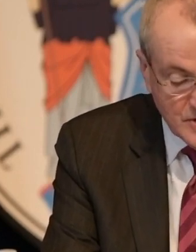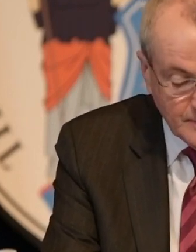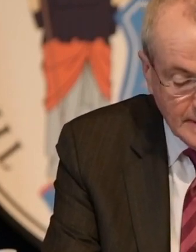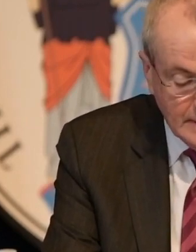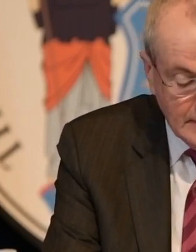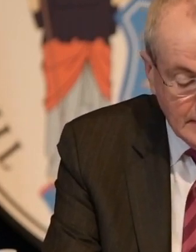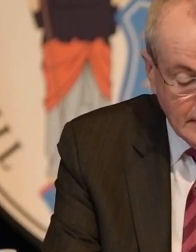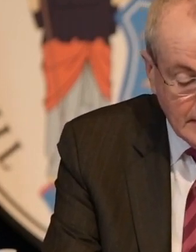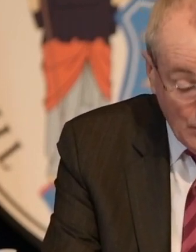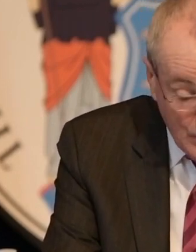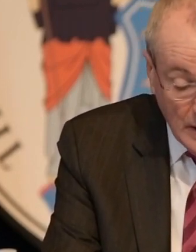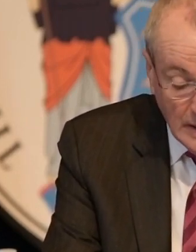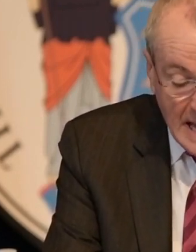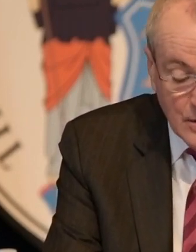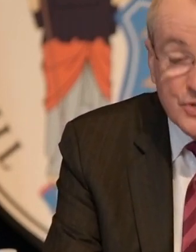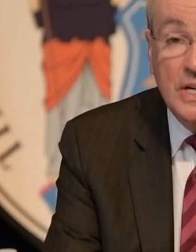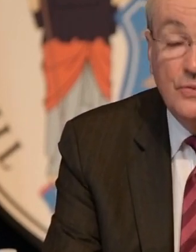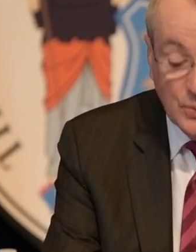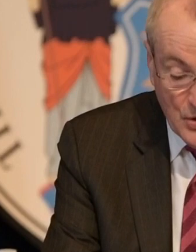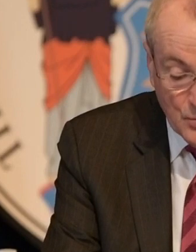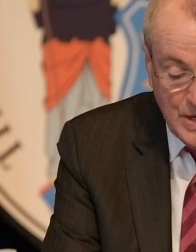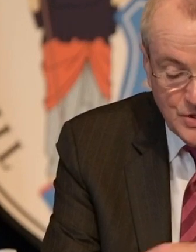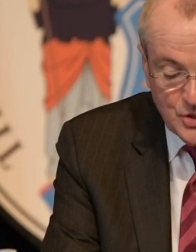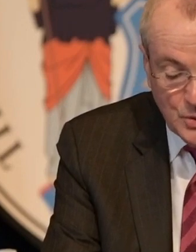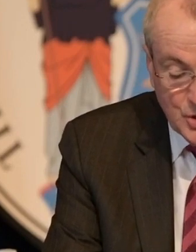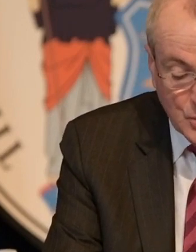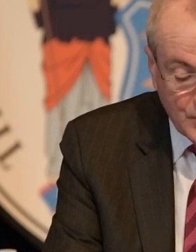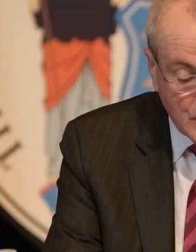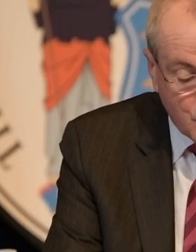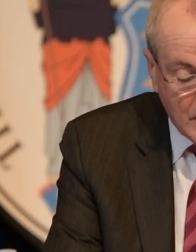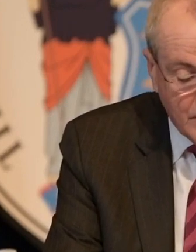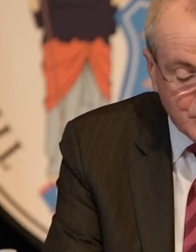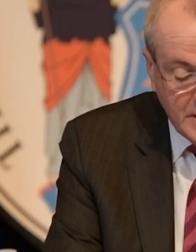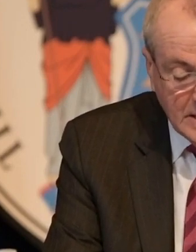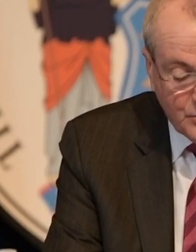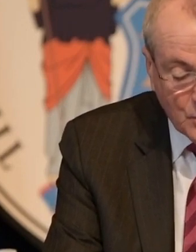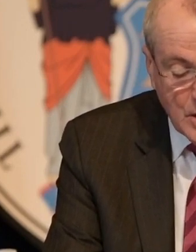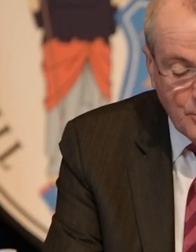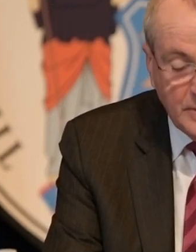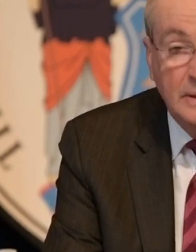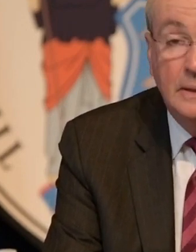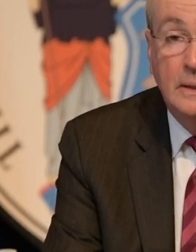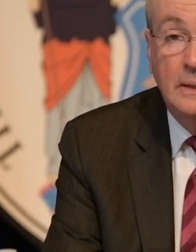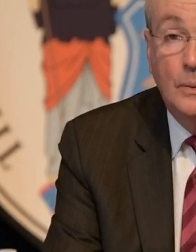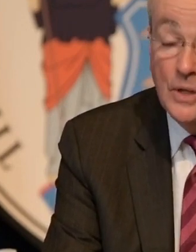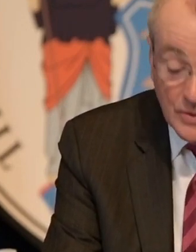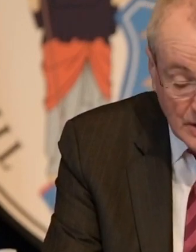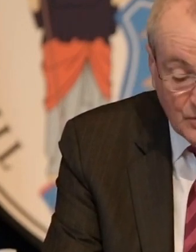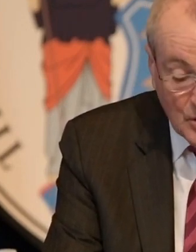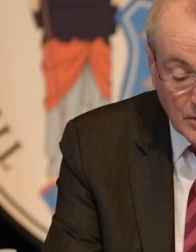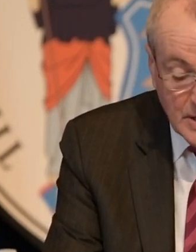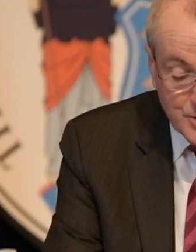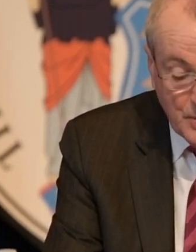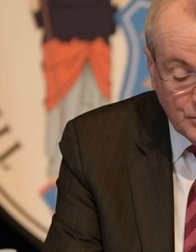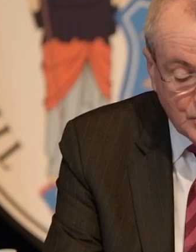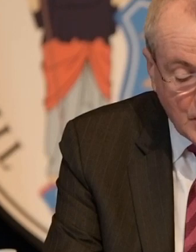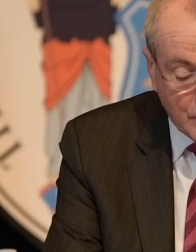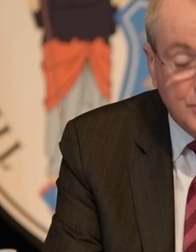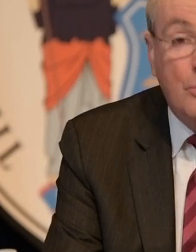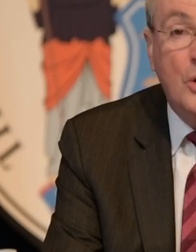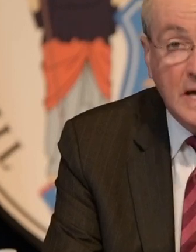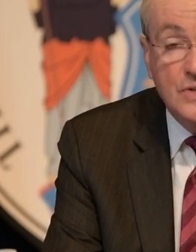exist. And we will align ourselves with our region to ensure that as one of us begins to reopen, we don't inadvertently expose